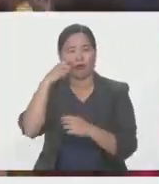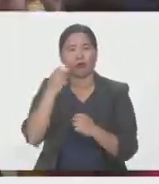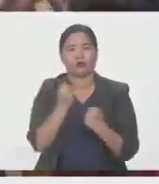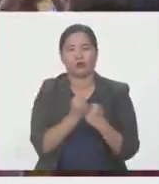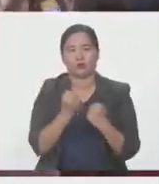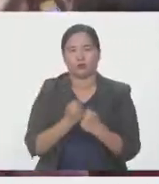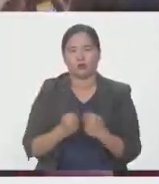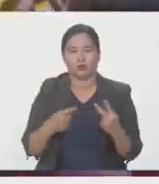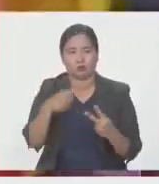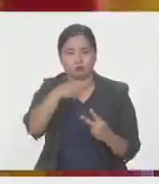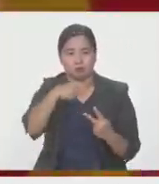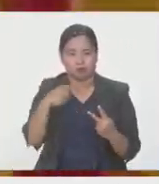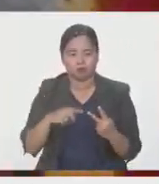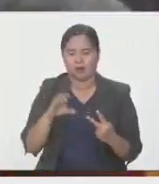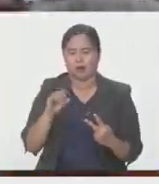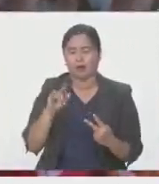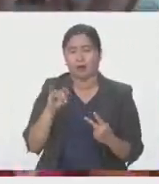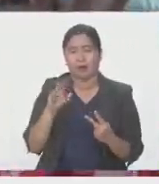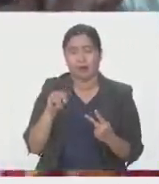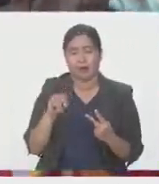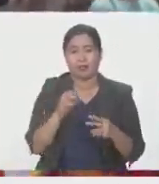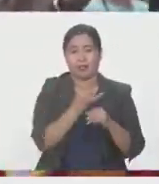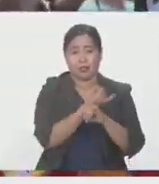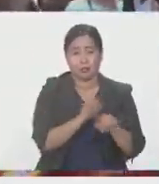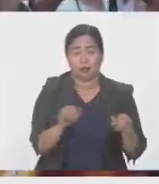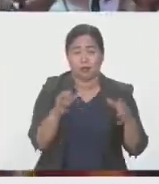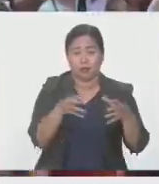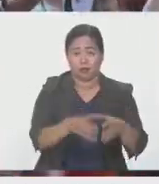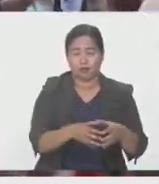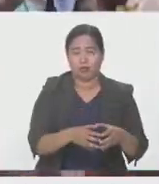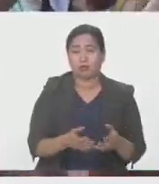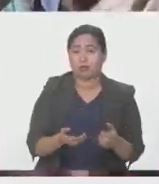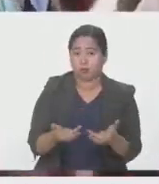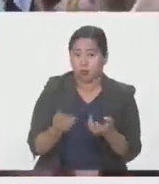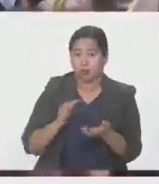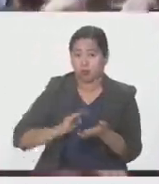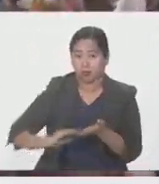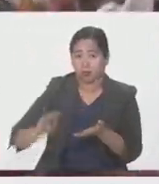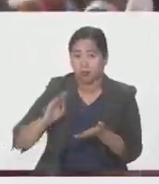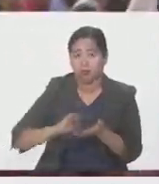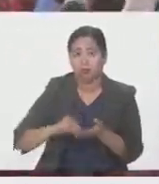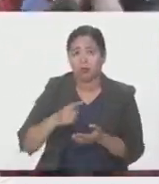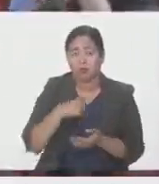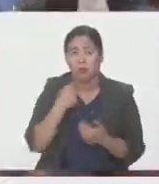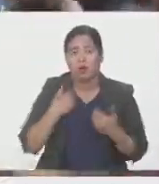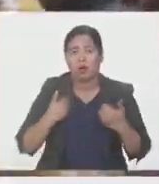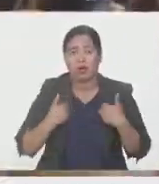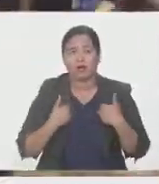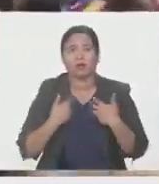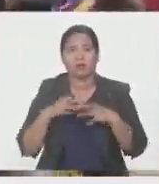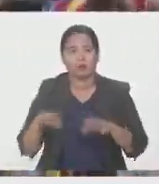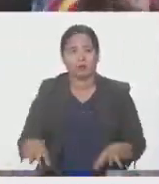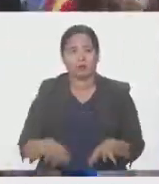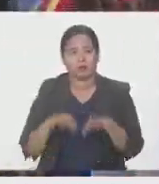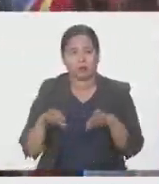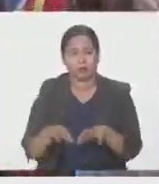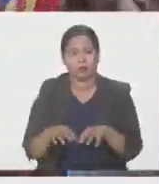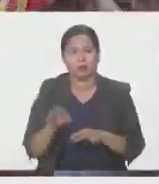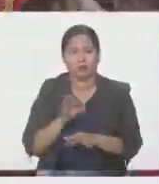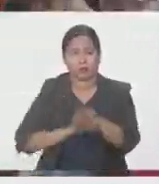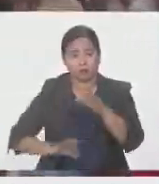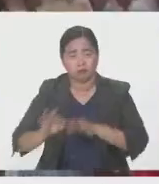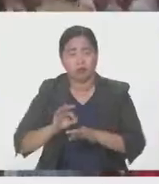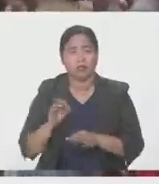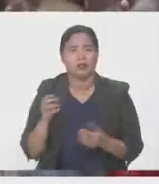of the two main Catalan pro-independence parties by offering an amnesty for those involved in the unilateral effort to secede